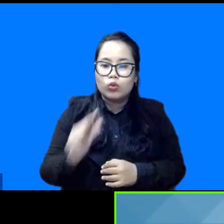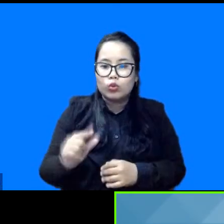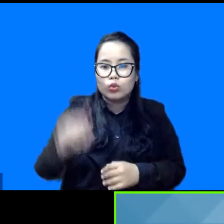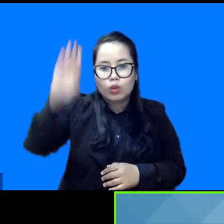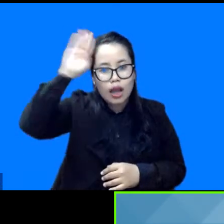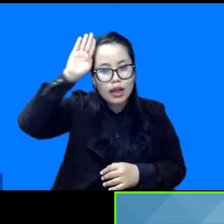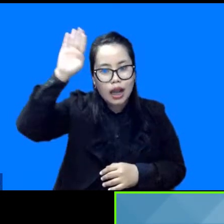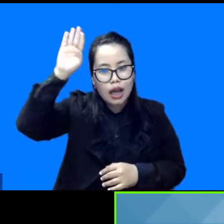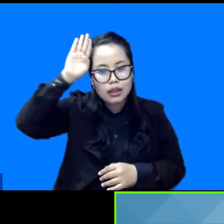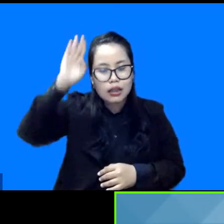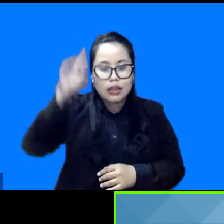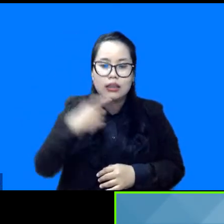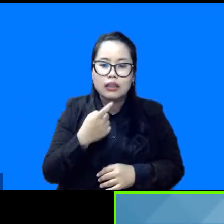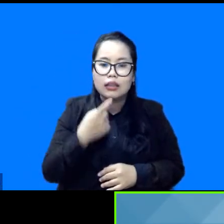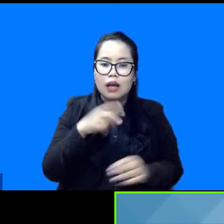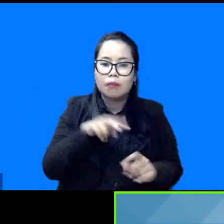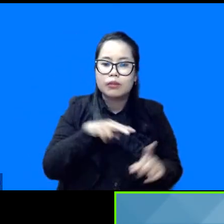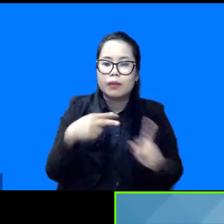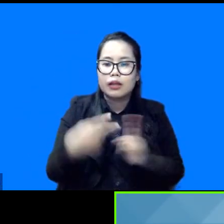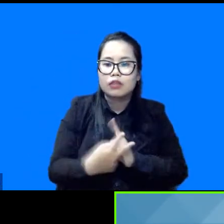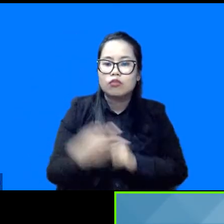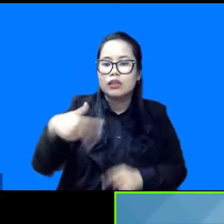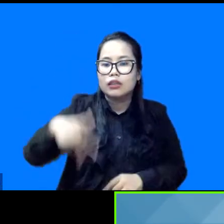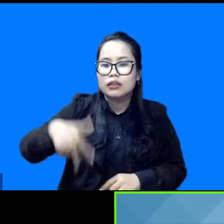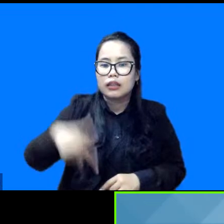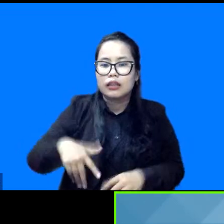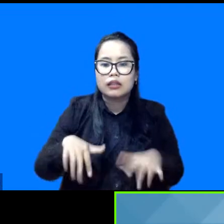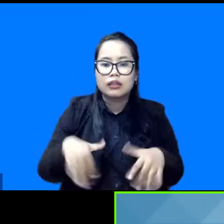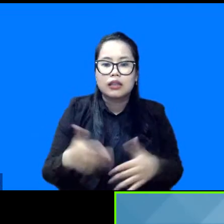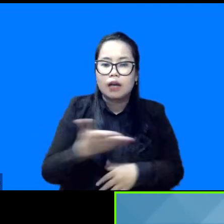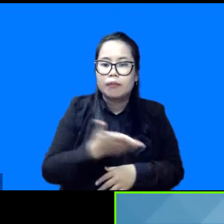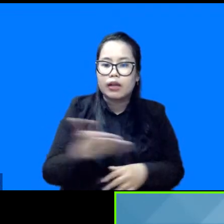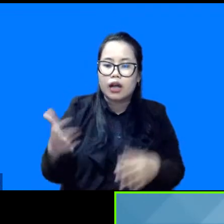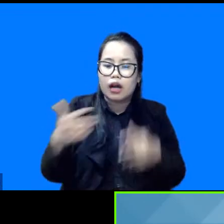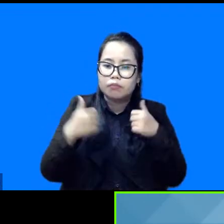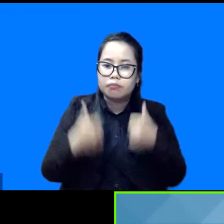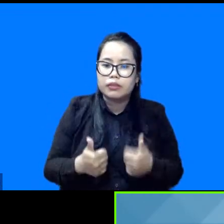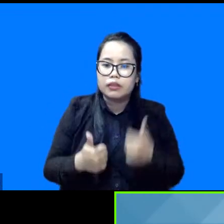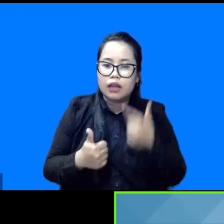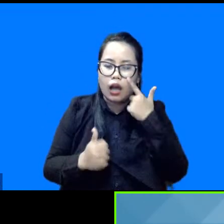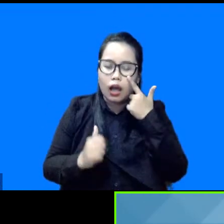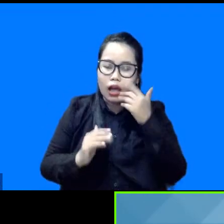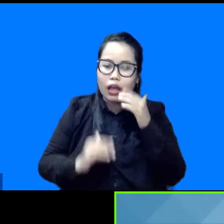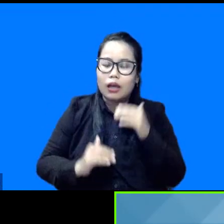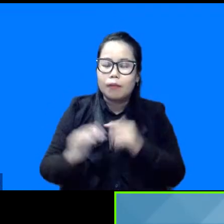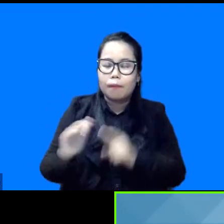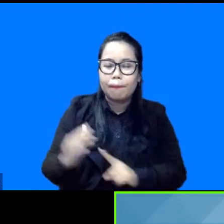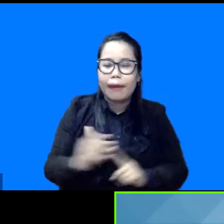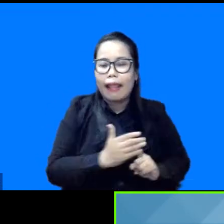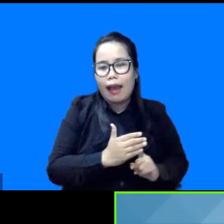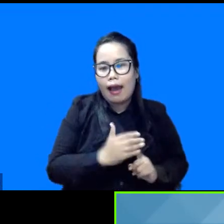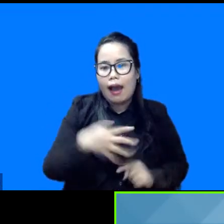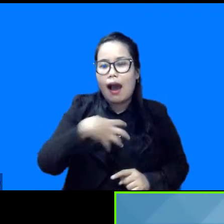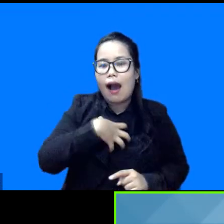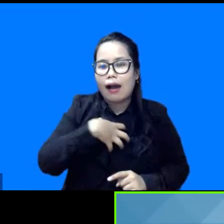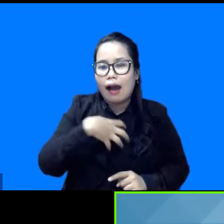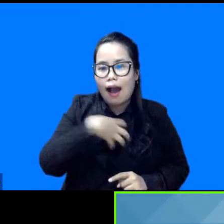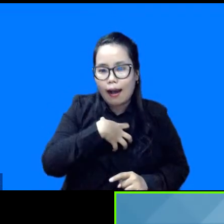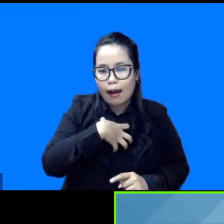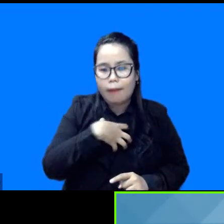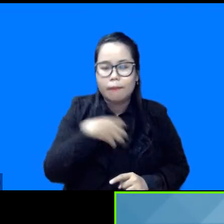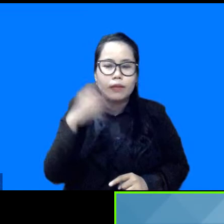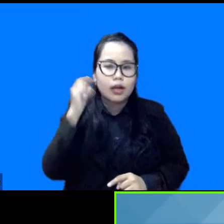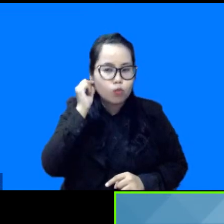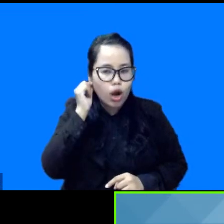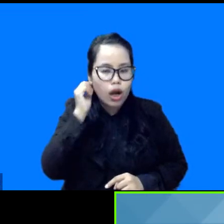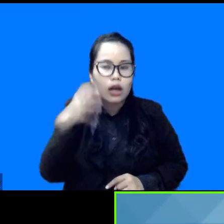perspective, so they can defend their wife's rights, their mother's rights during the public consultation, for